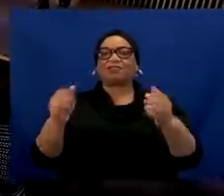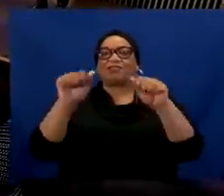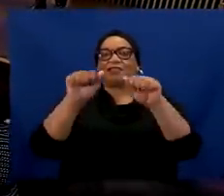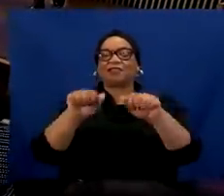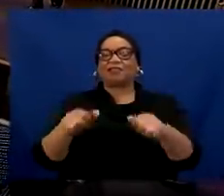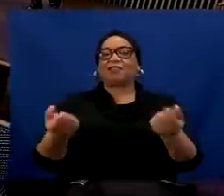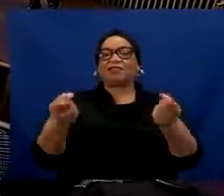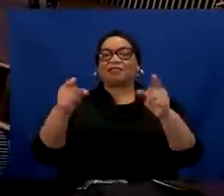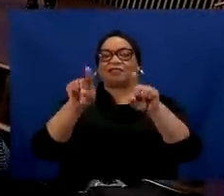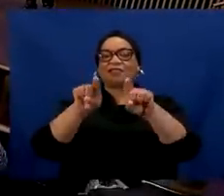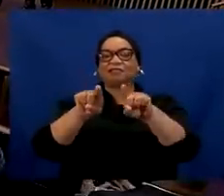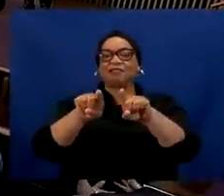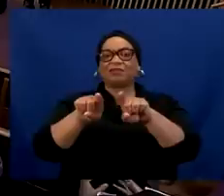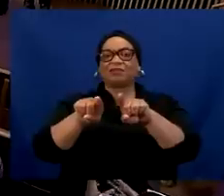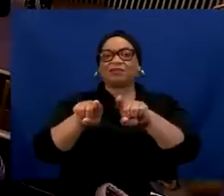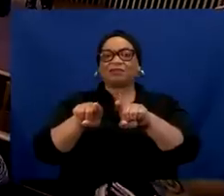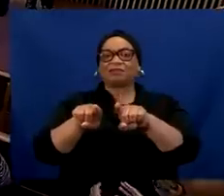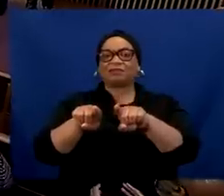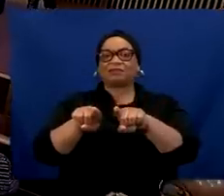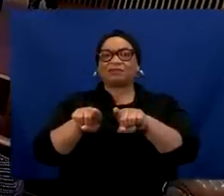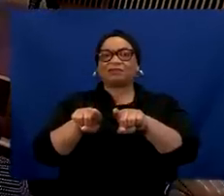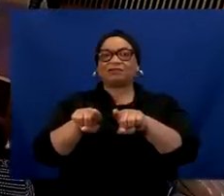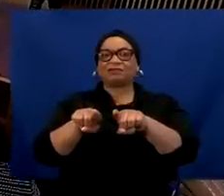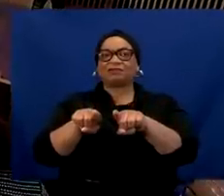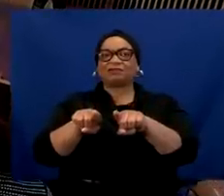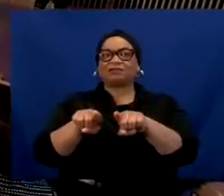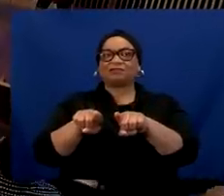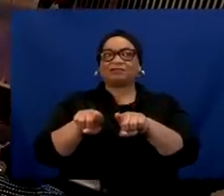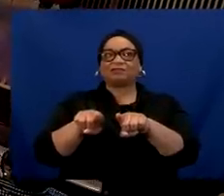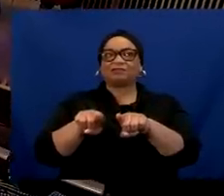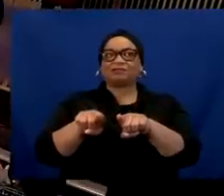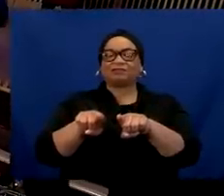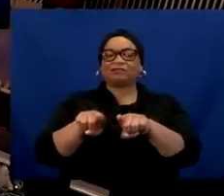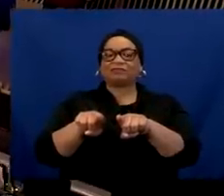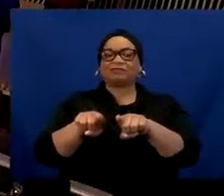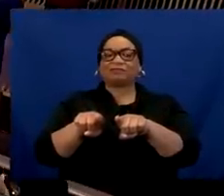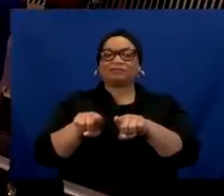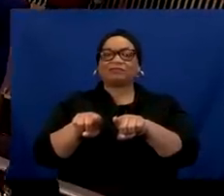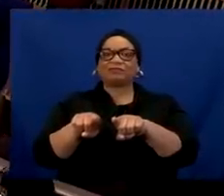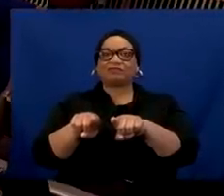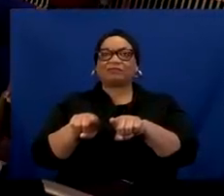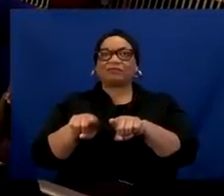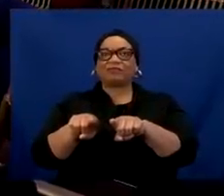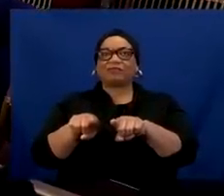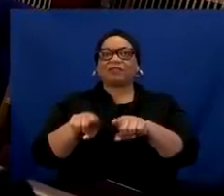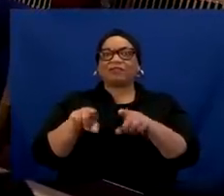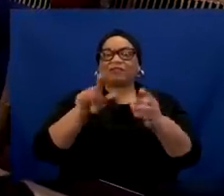I see you coming from the balcony, my sister. Praise the Lord. We're waiting for you.